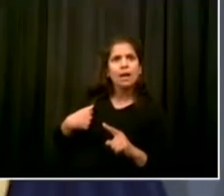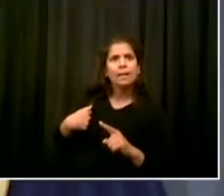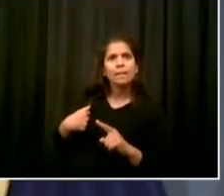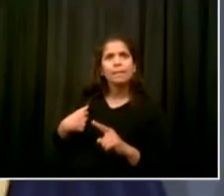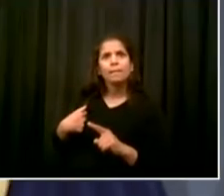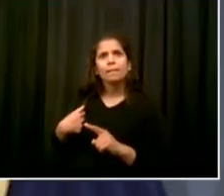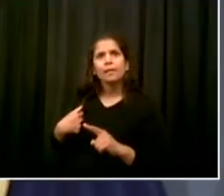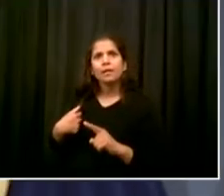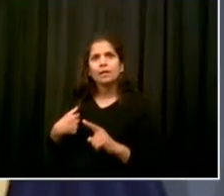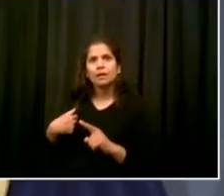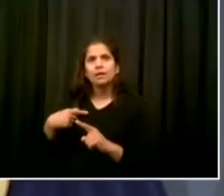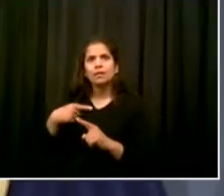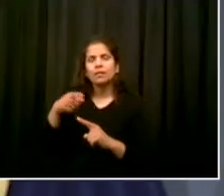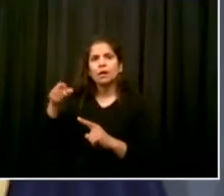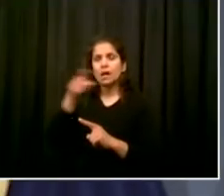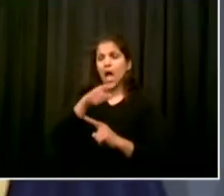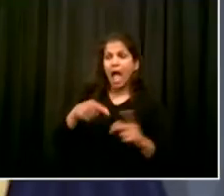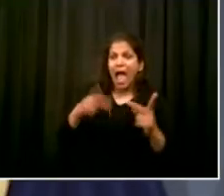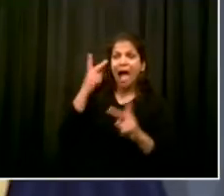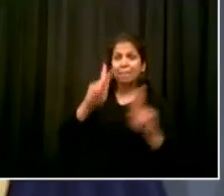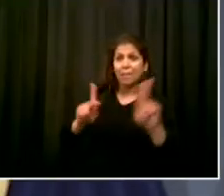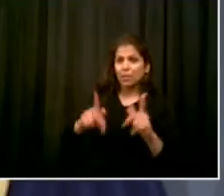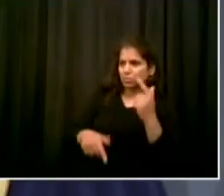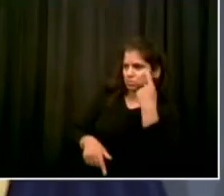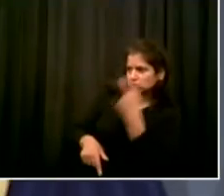that's what we'll do.